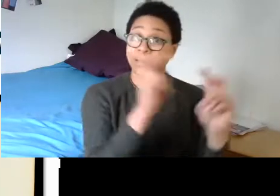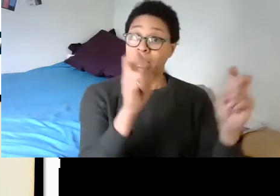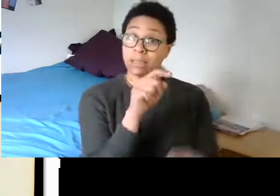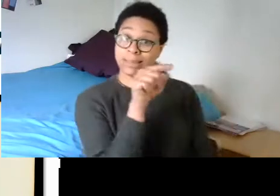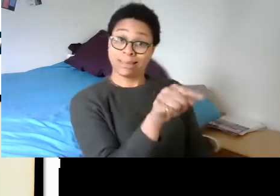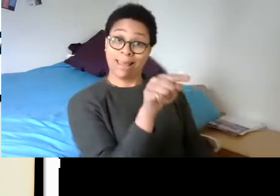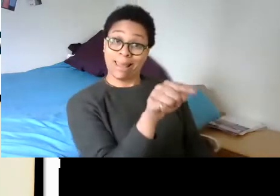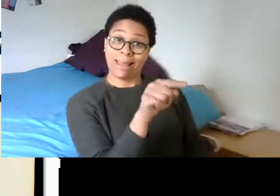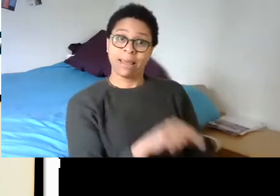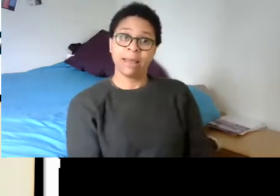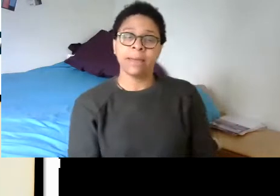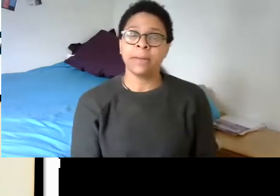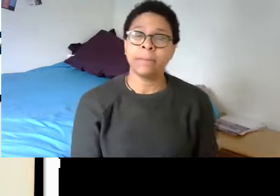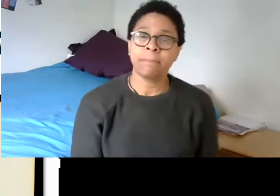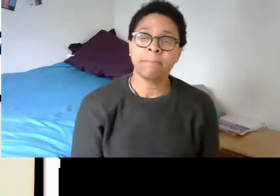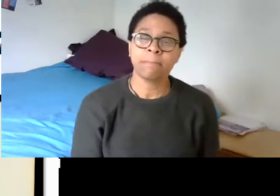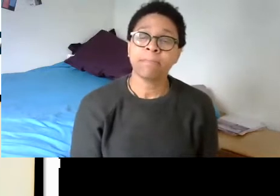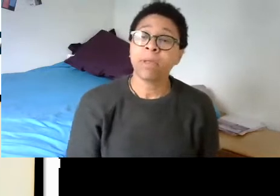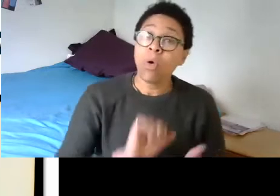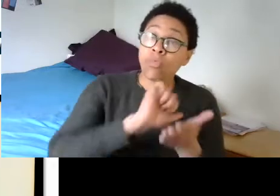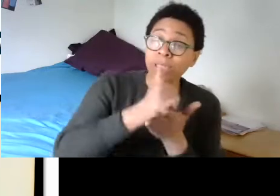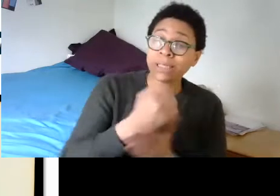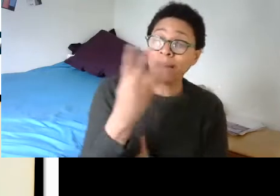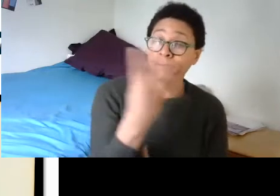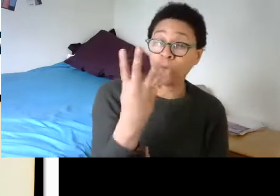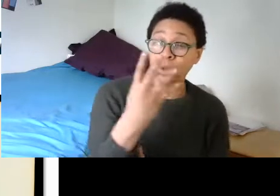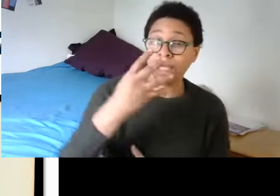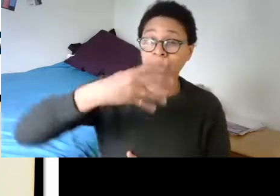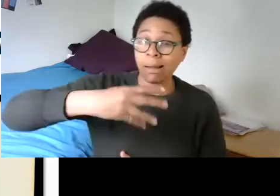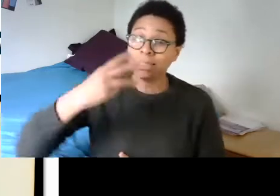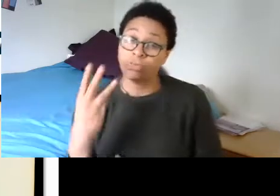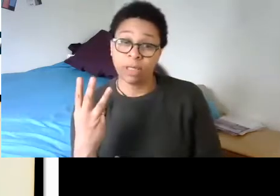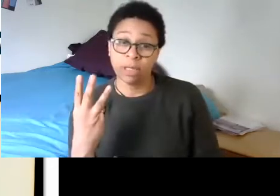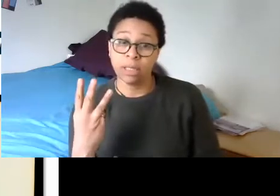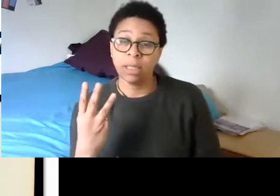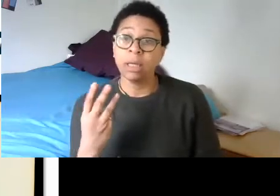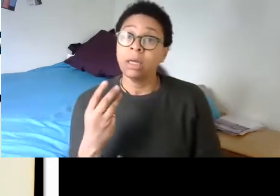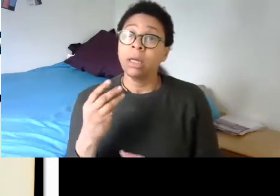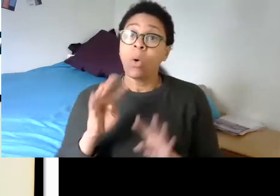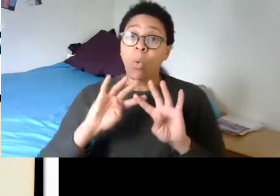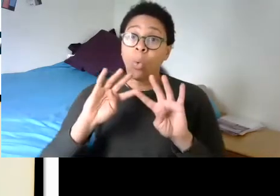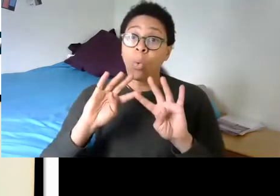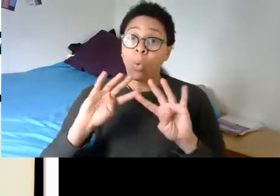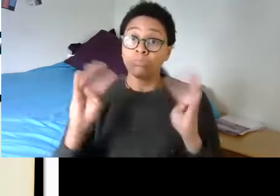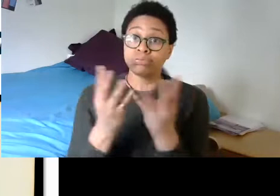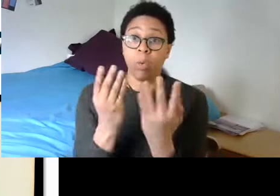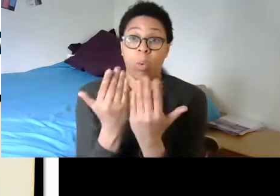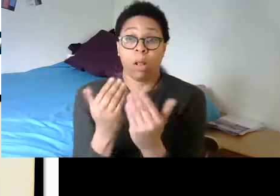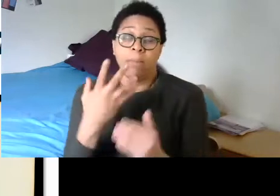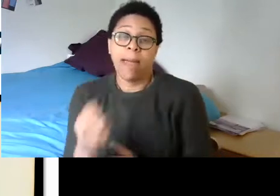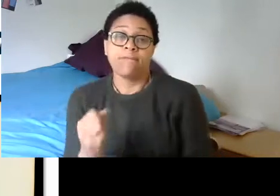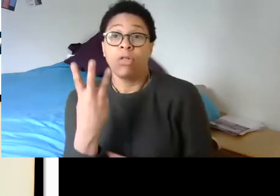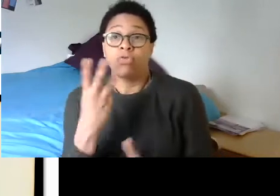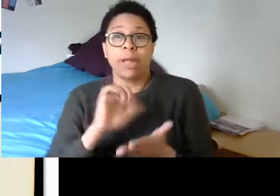the Nuremberg Chronicle, and this is printed in 1493. At Wellcome, we have 3 copies, but not all are decorated in the same